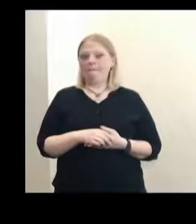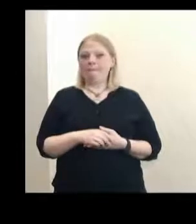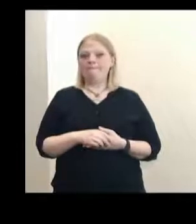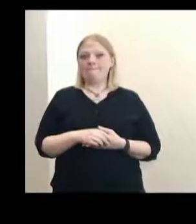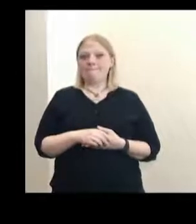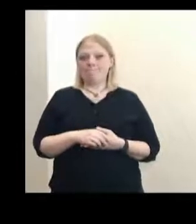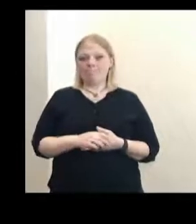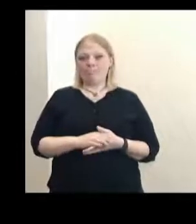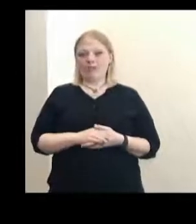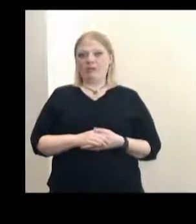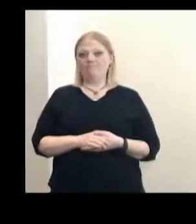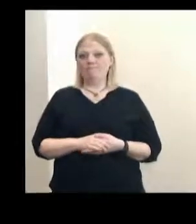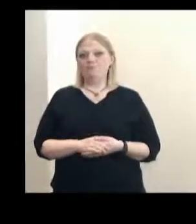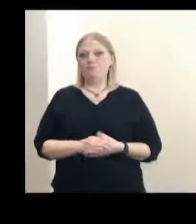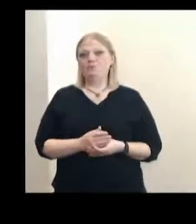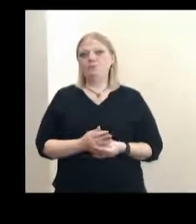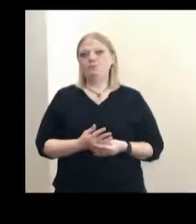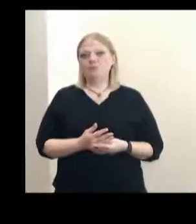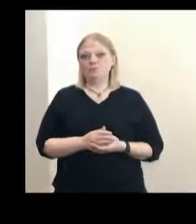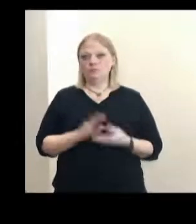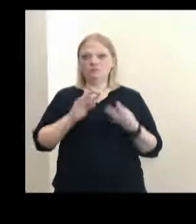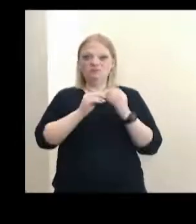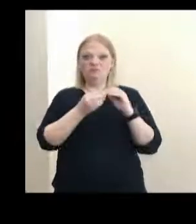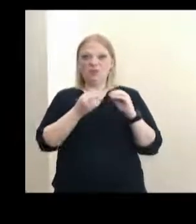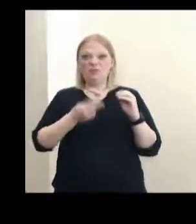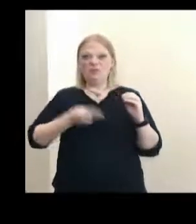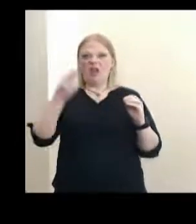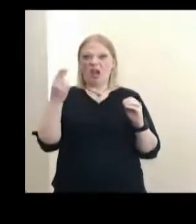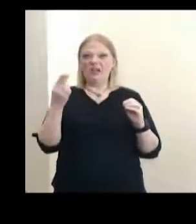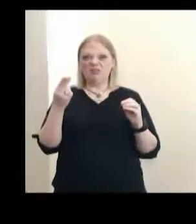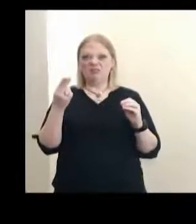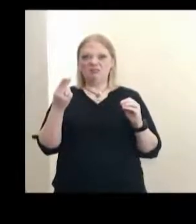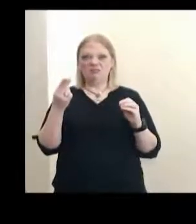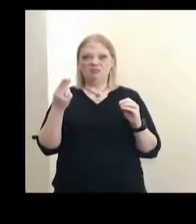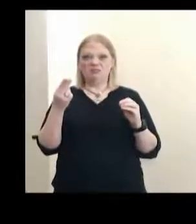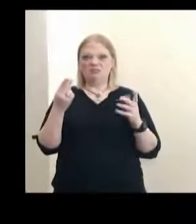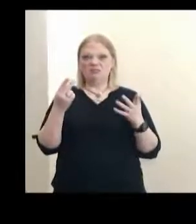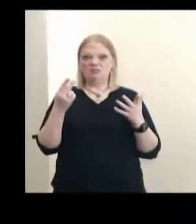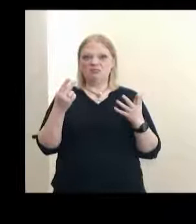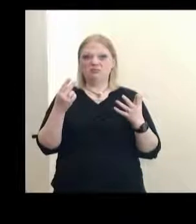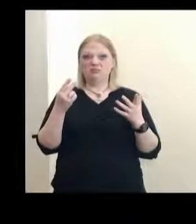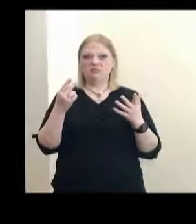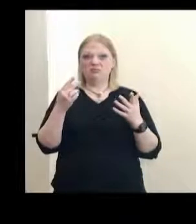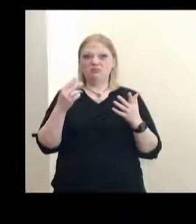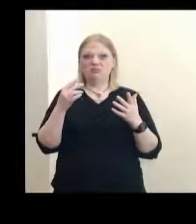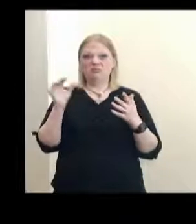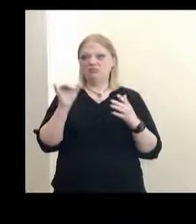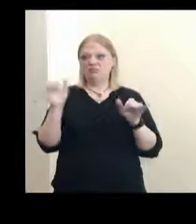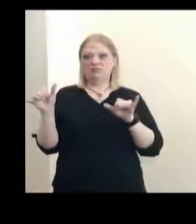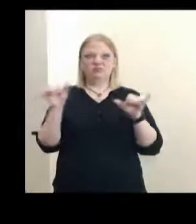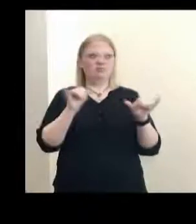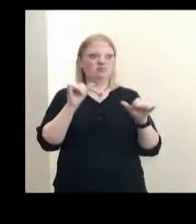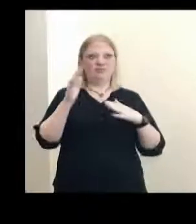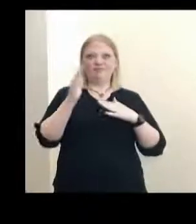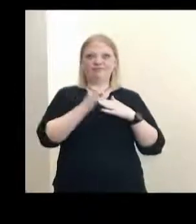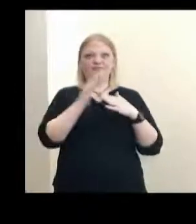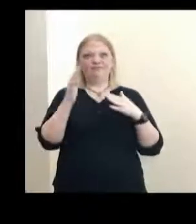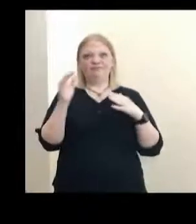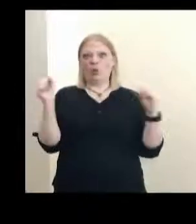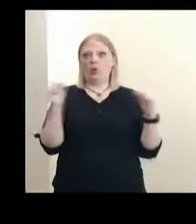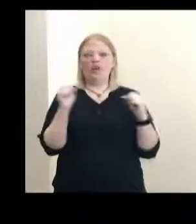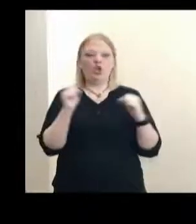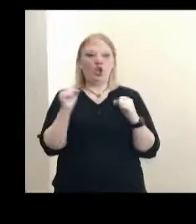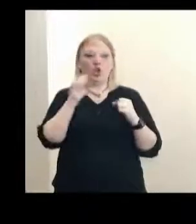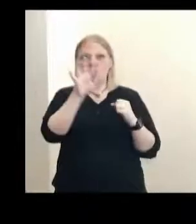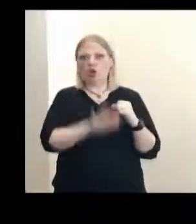that those numbers are high. They're as high as they were this winter when we were seeing really high rates throughout the